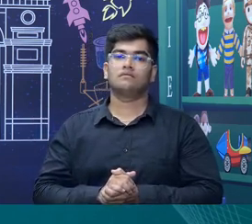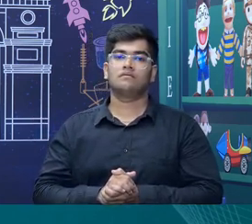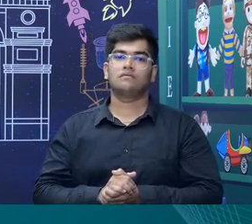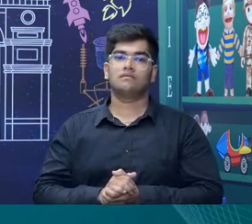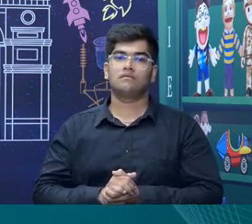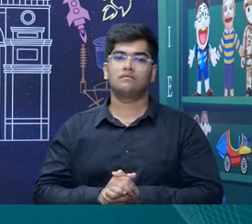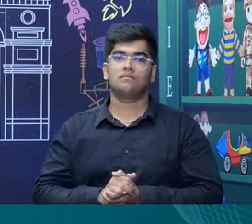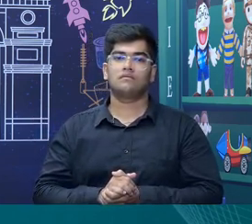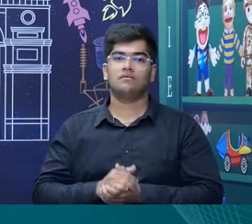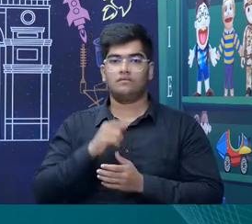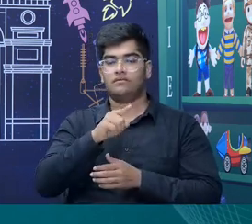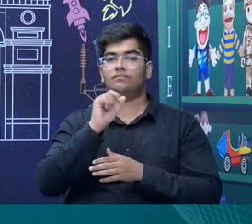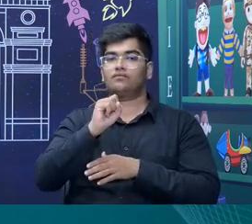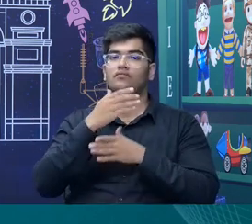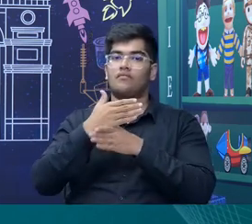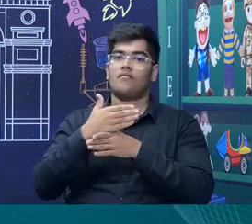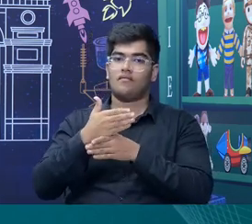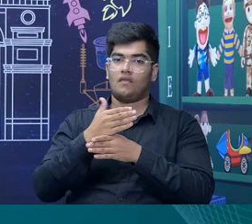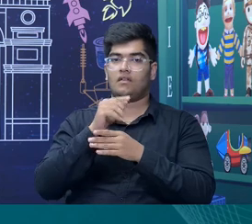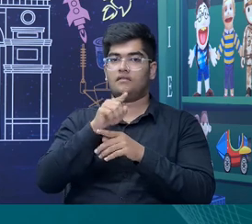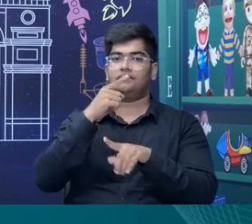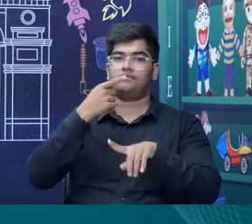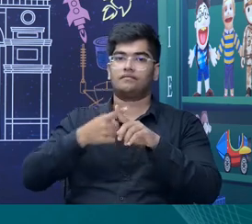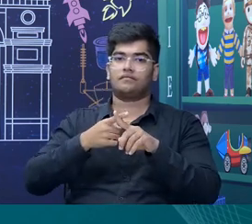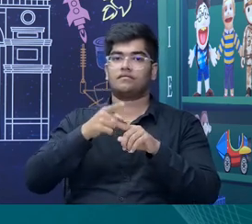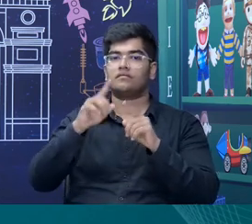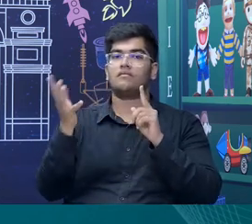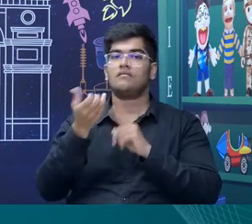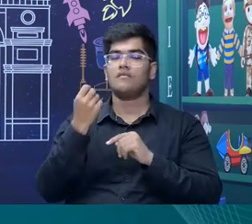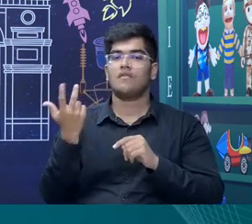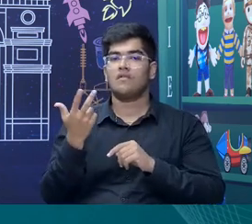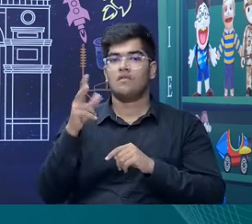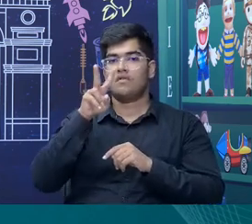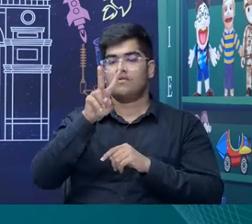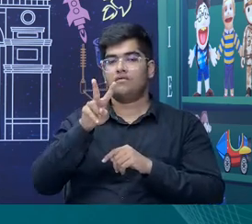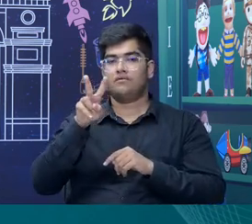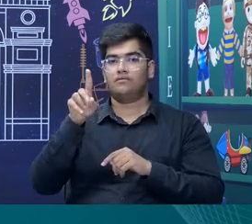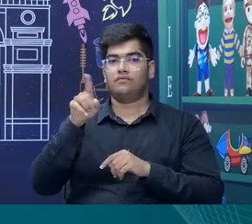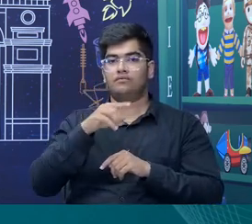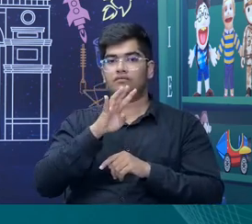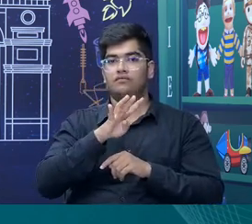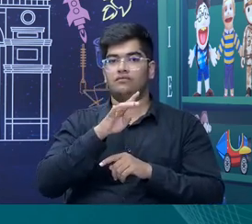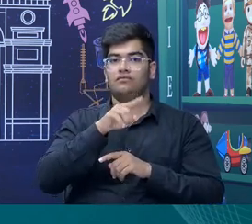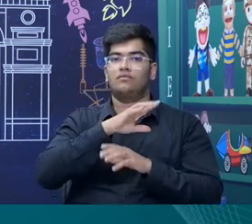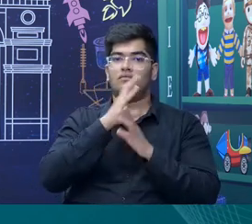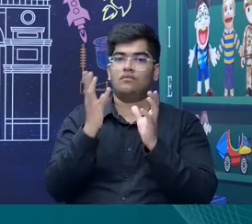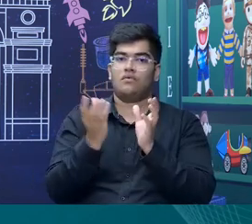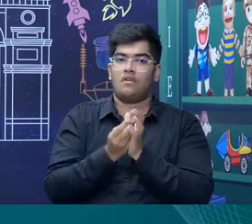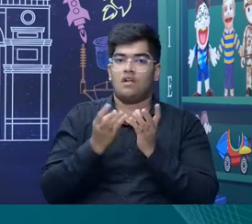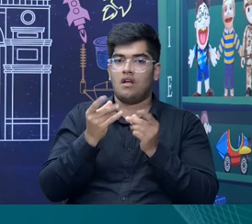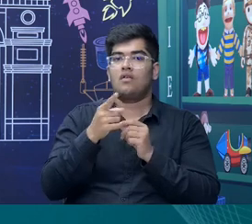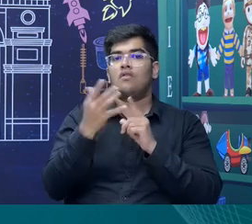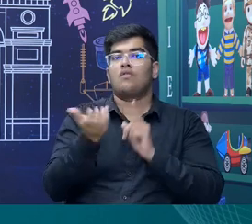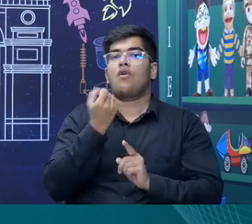that is the share when we calculate 1 by 8 into 2 by 3 this is known as the gaining